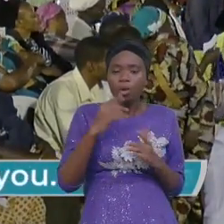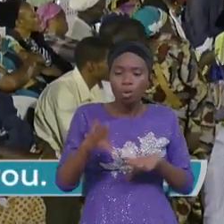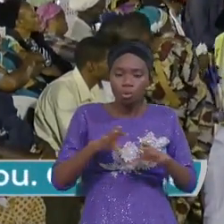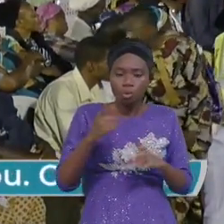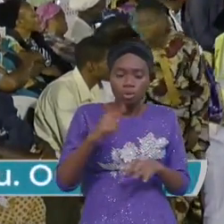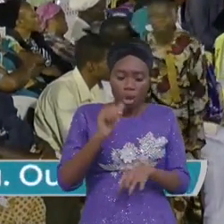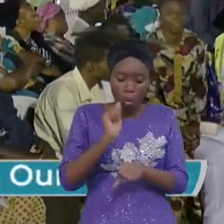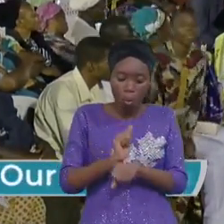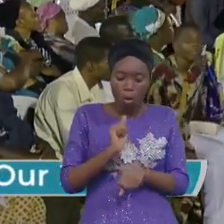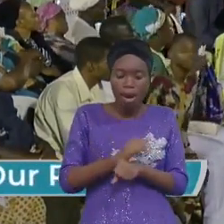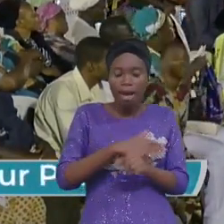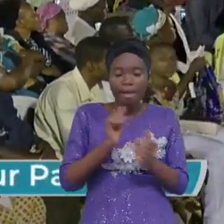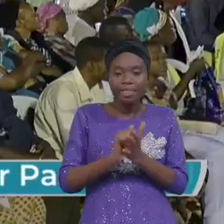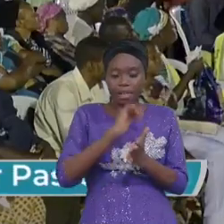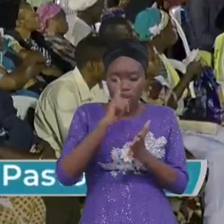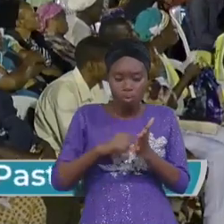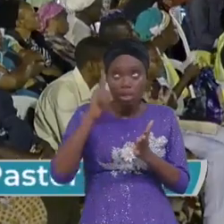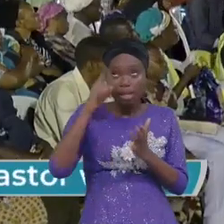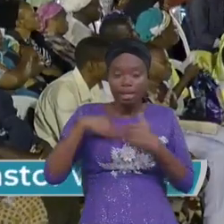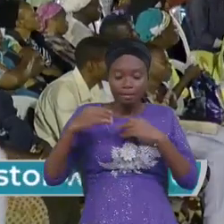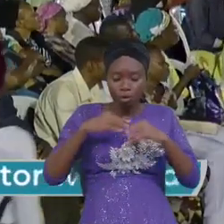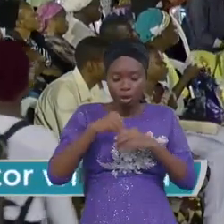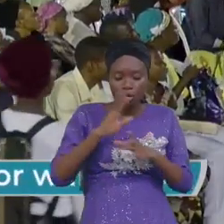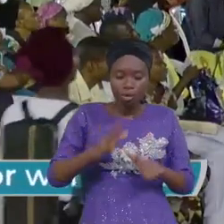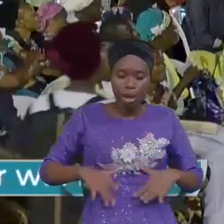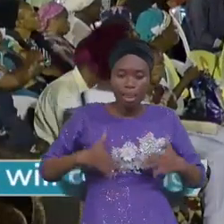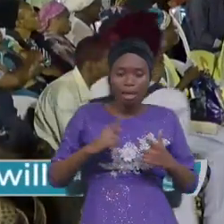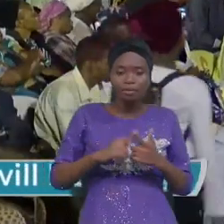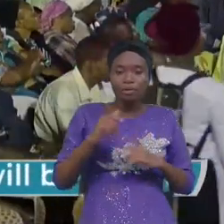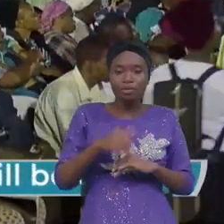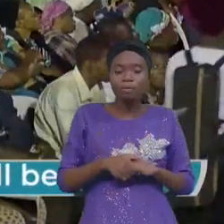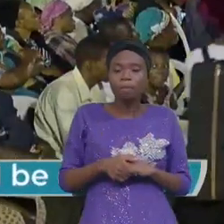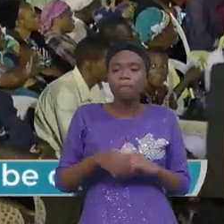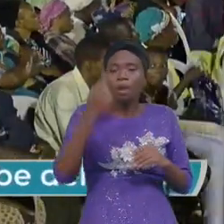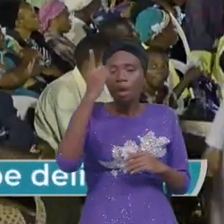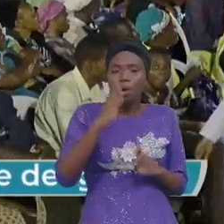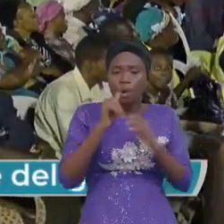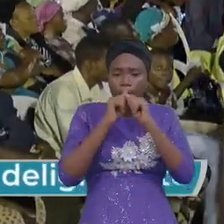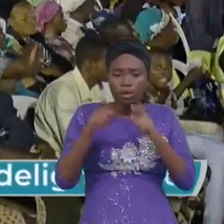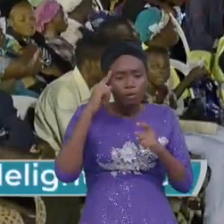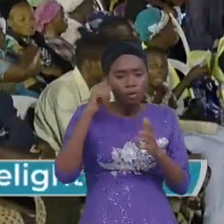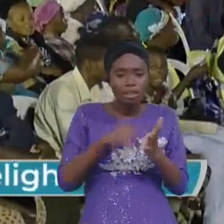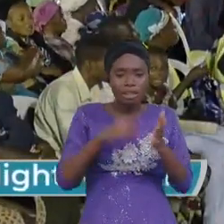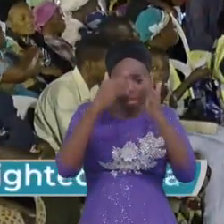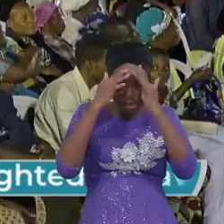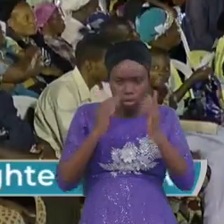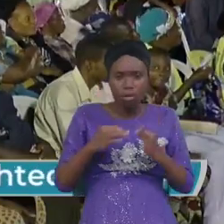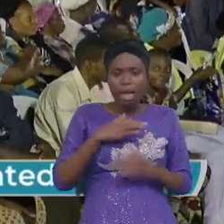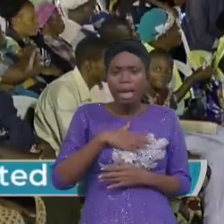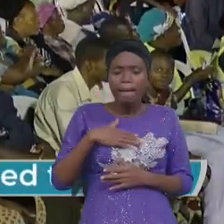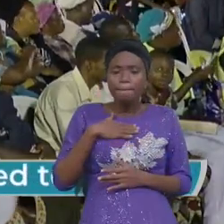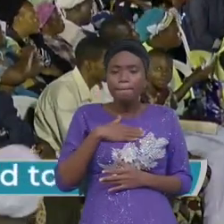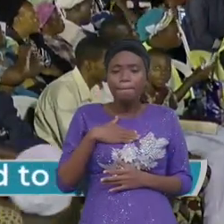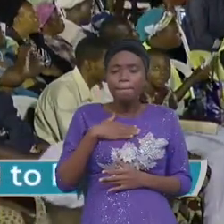And that's what he has done in your life tonight. God bless you for this decision. Please,